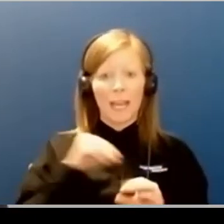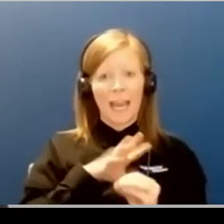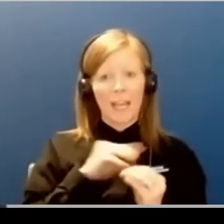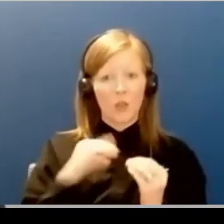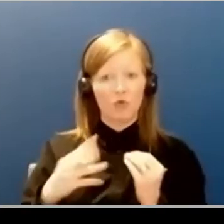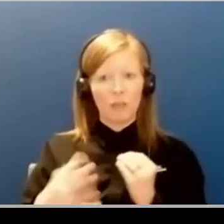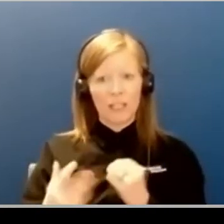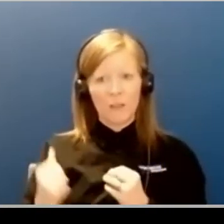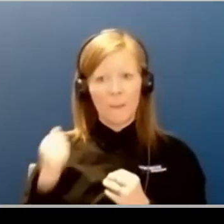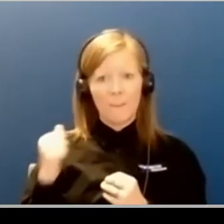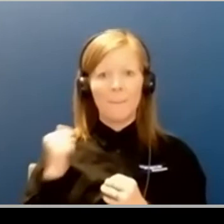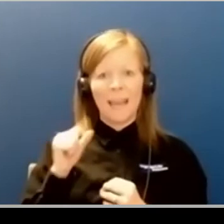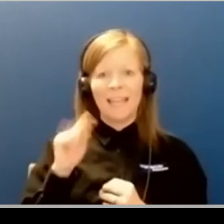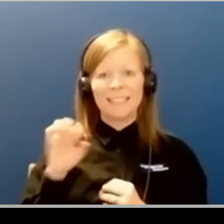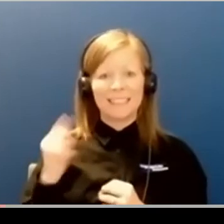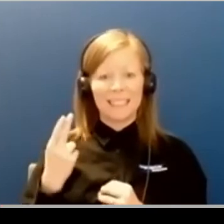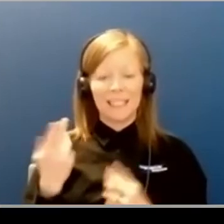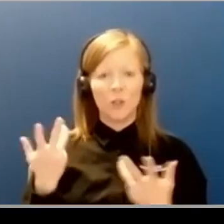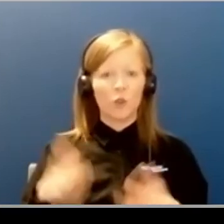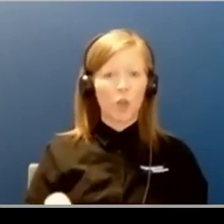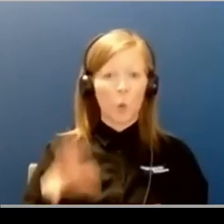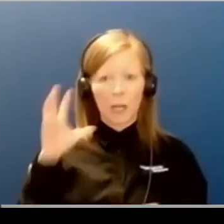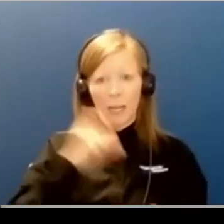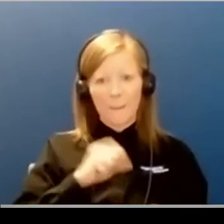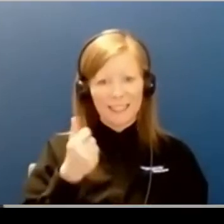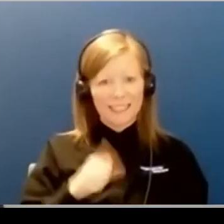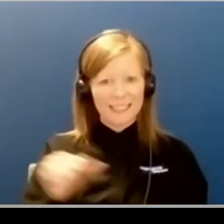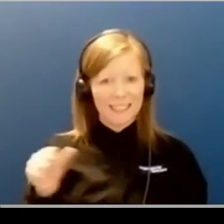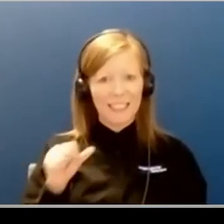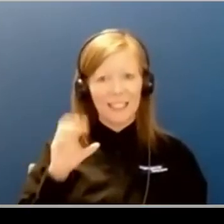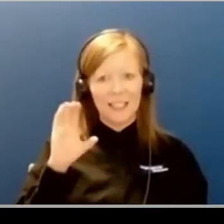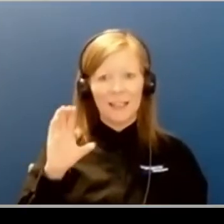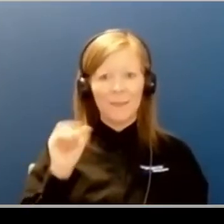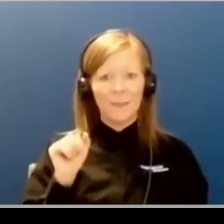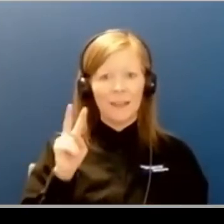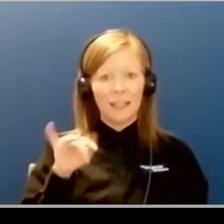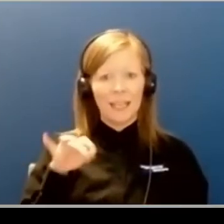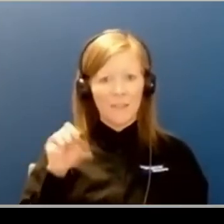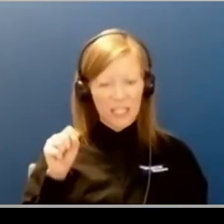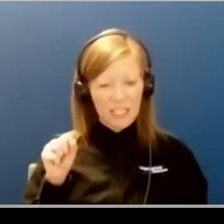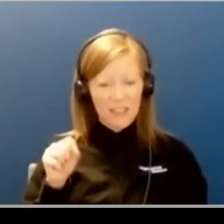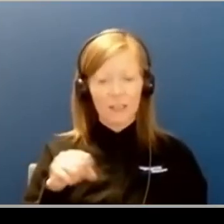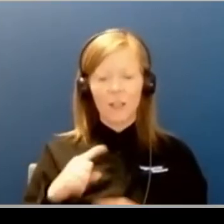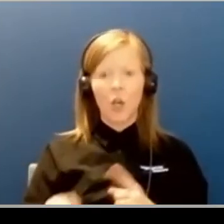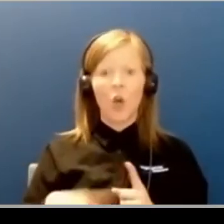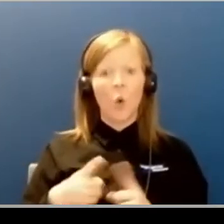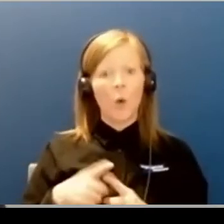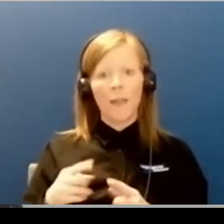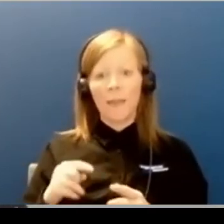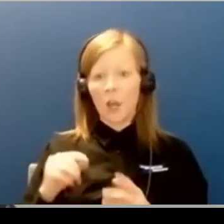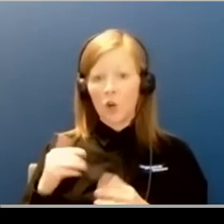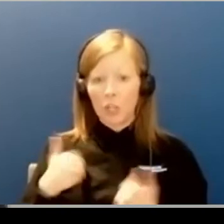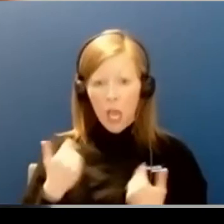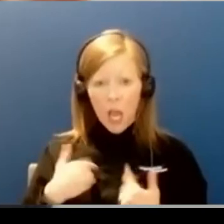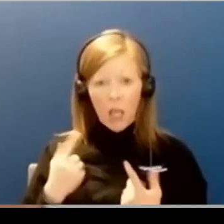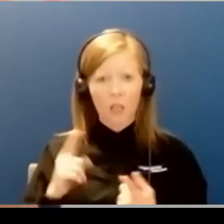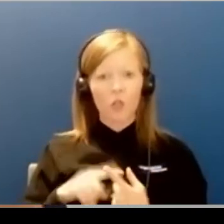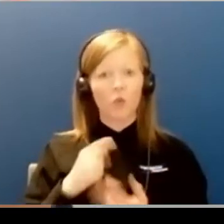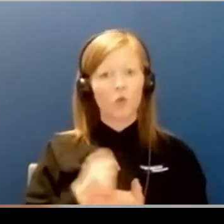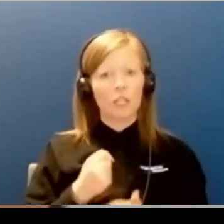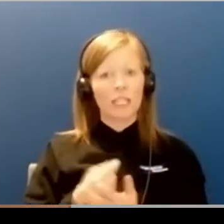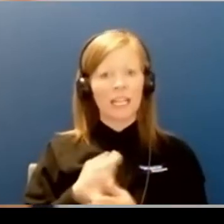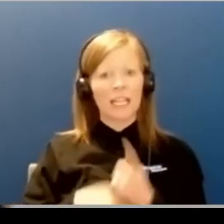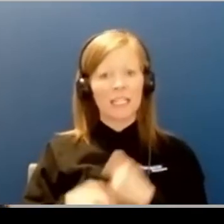more often, so that we don't miss any cavities. And we can catch them actually when they're very small to treat, rather than by the time